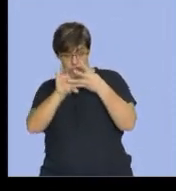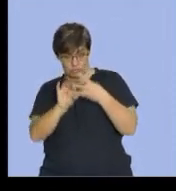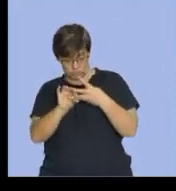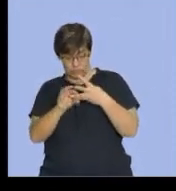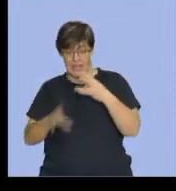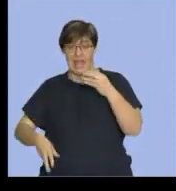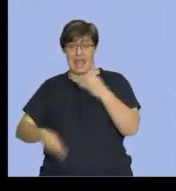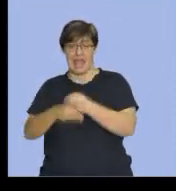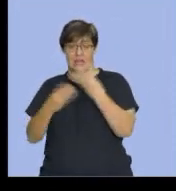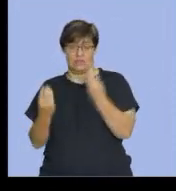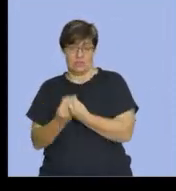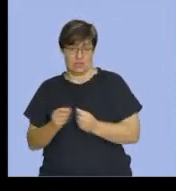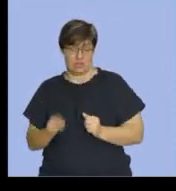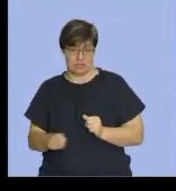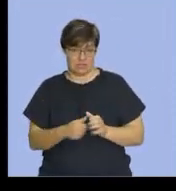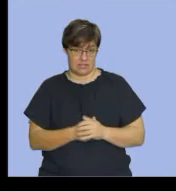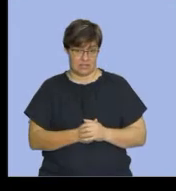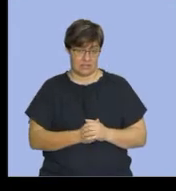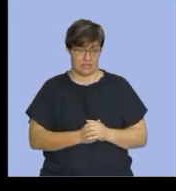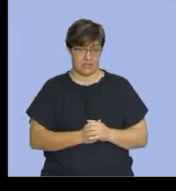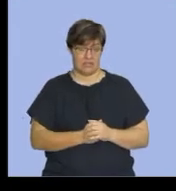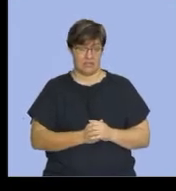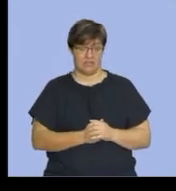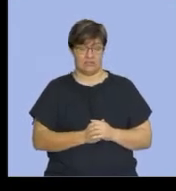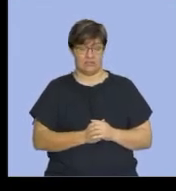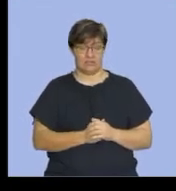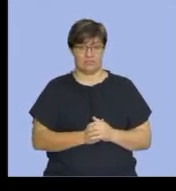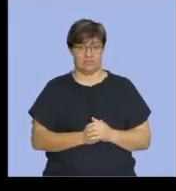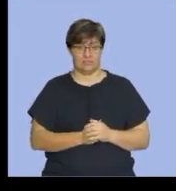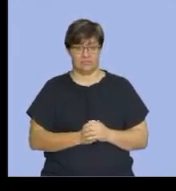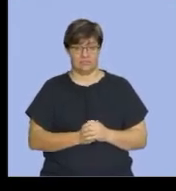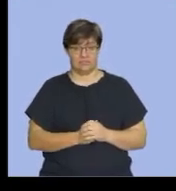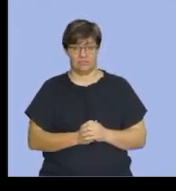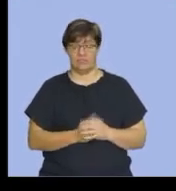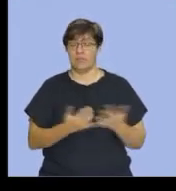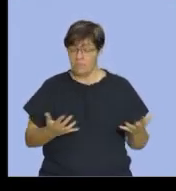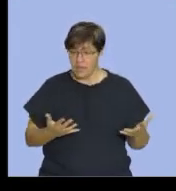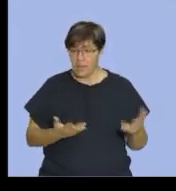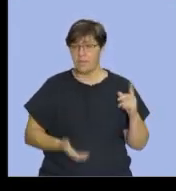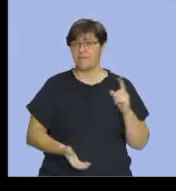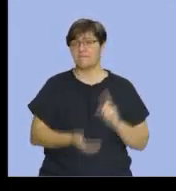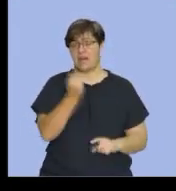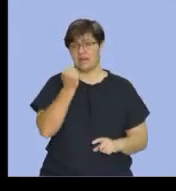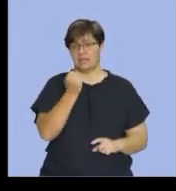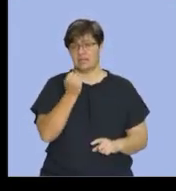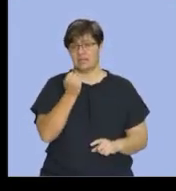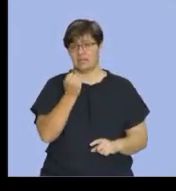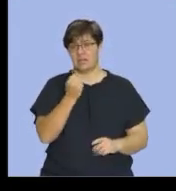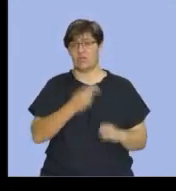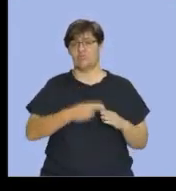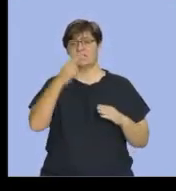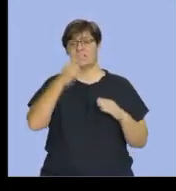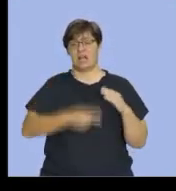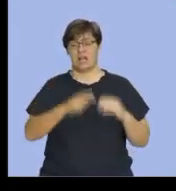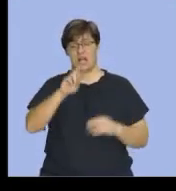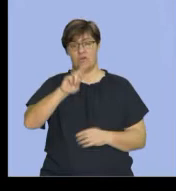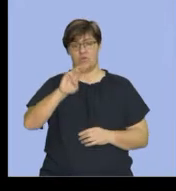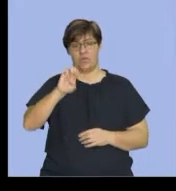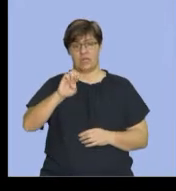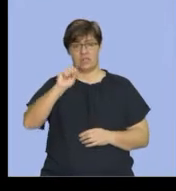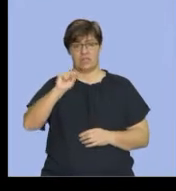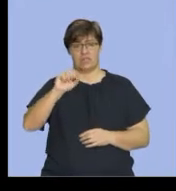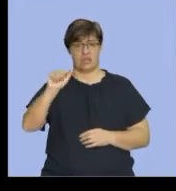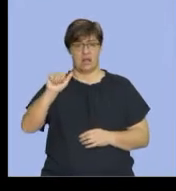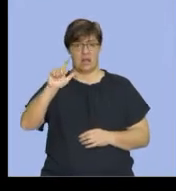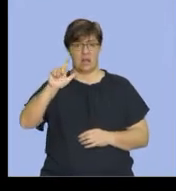2 vertical forces, horizontal forces, and I'm going to add them together. I'm going to find a resultant of